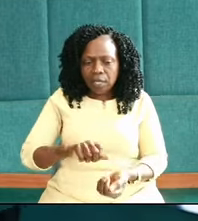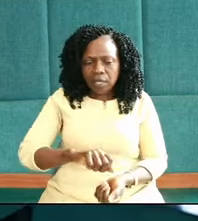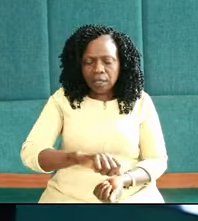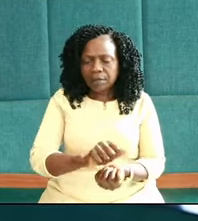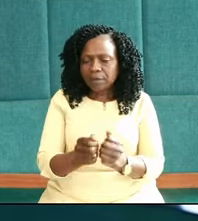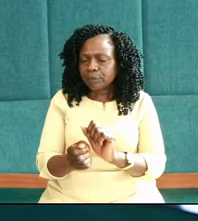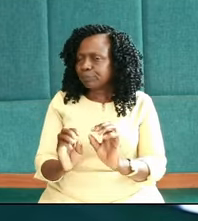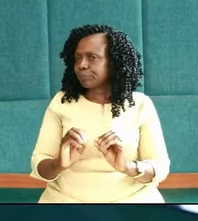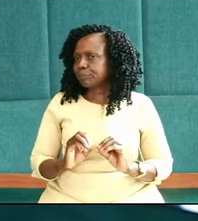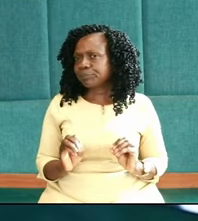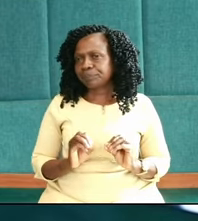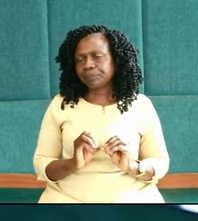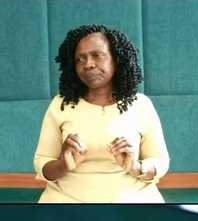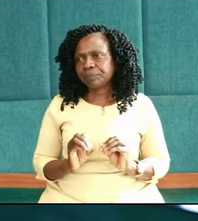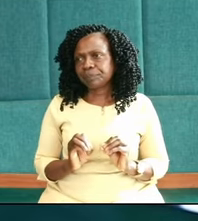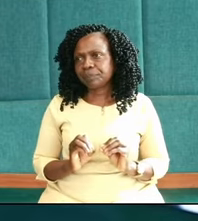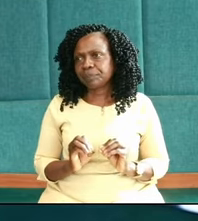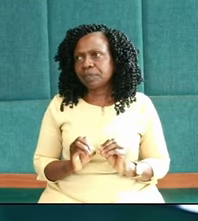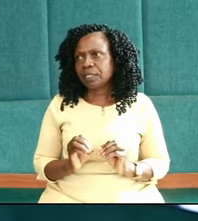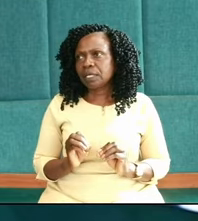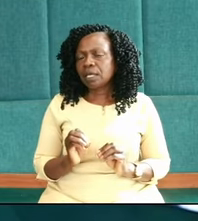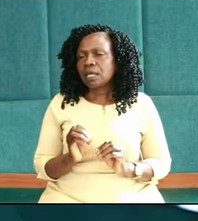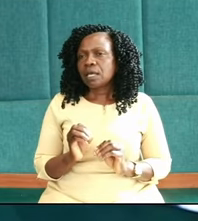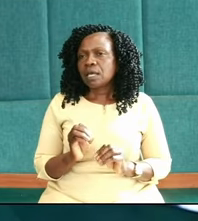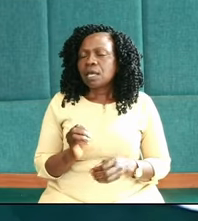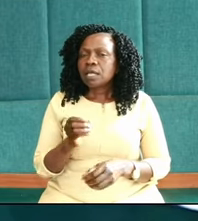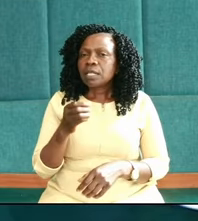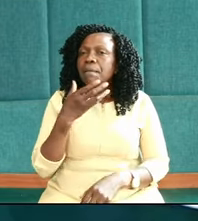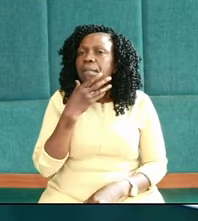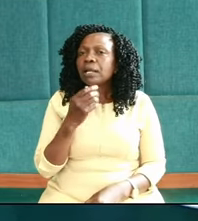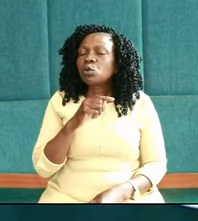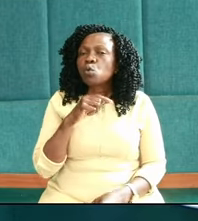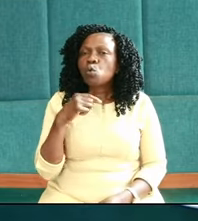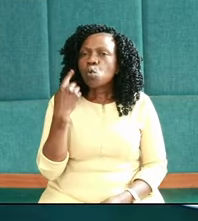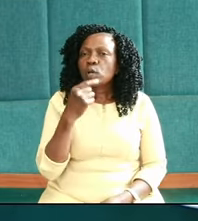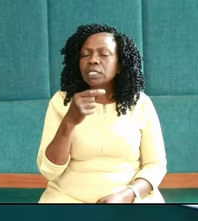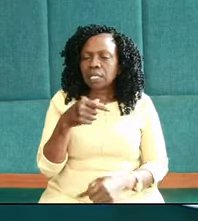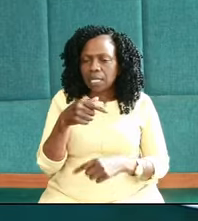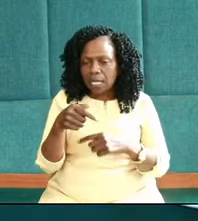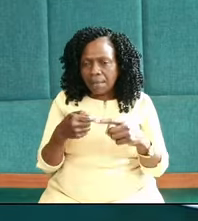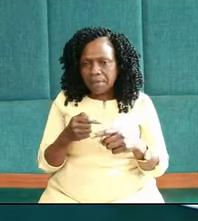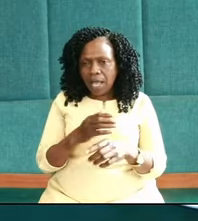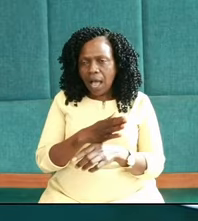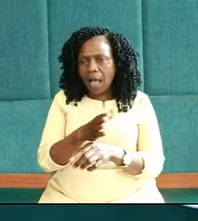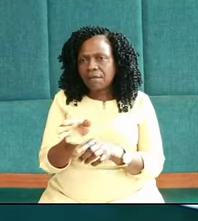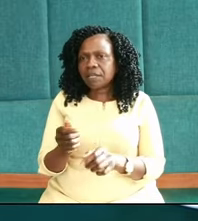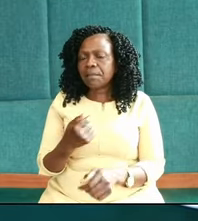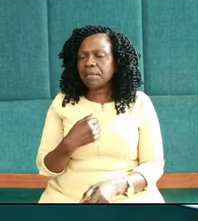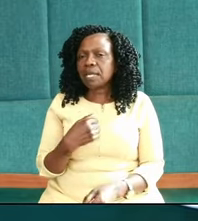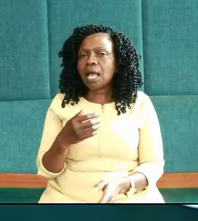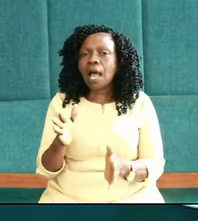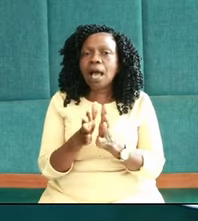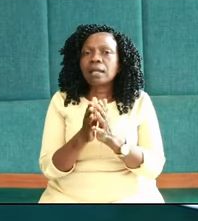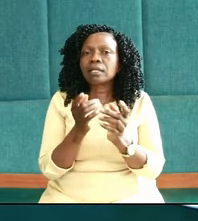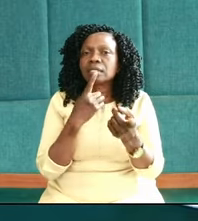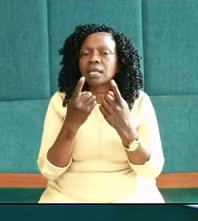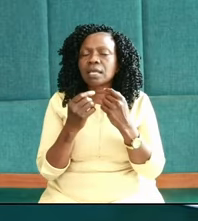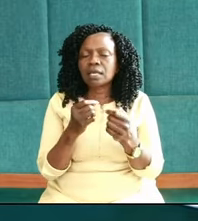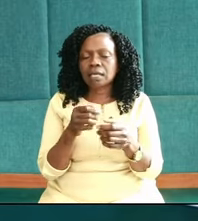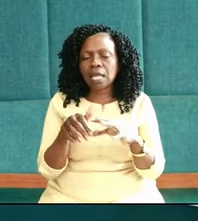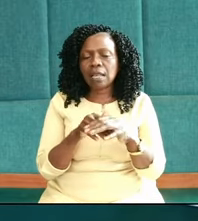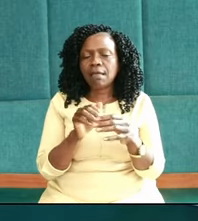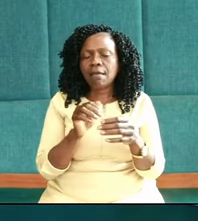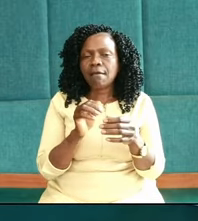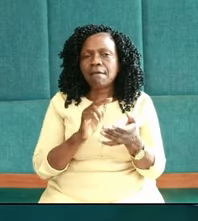great man is coming after him. And he is saying in verse